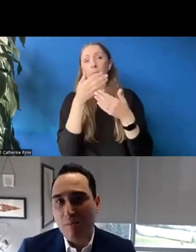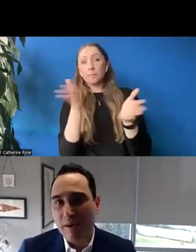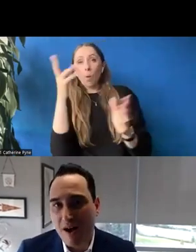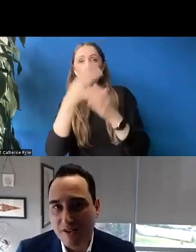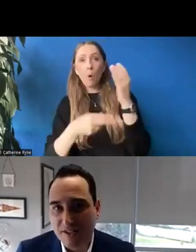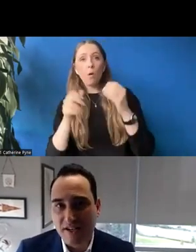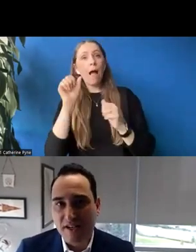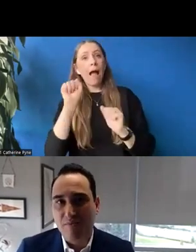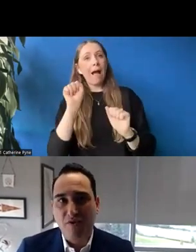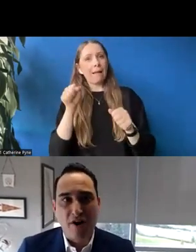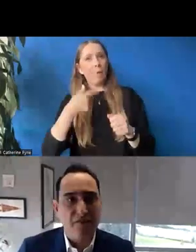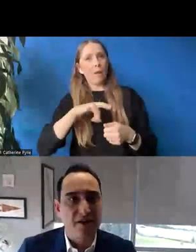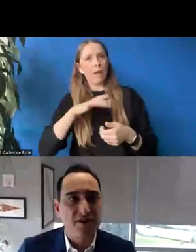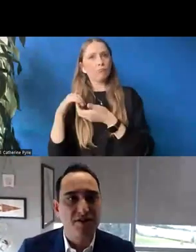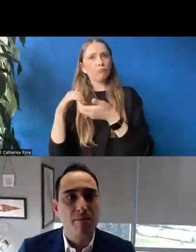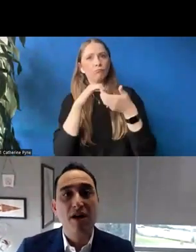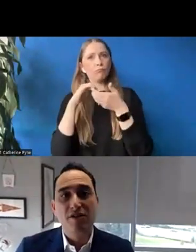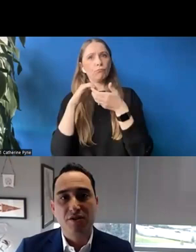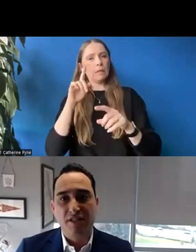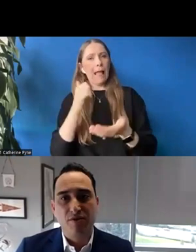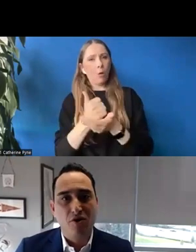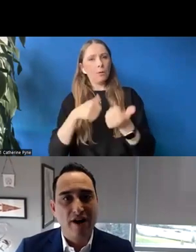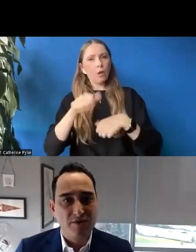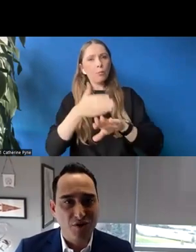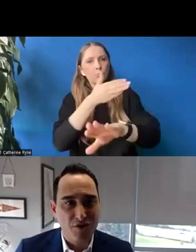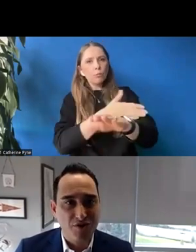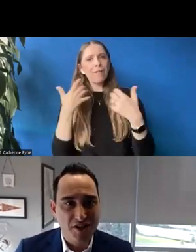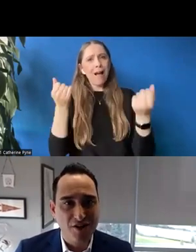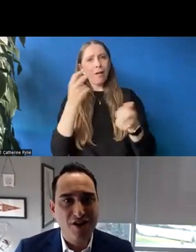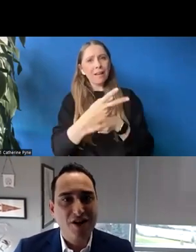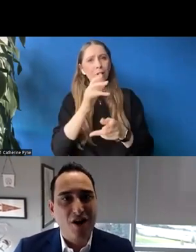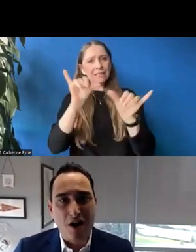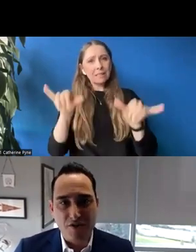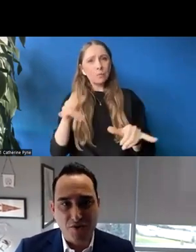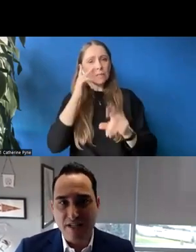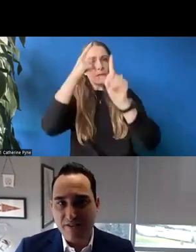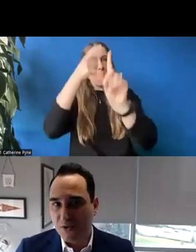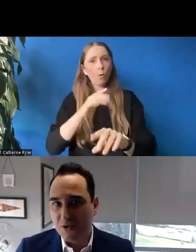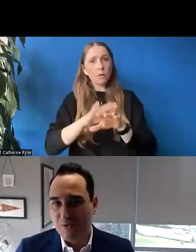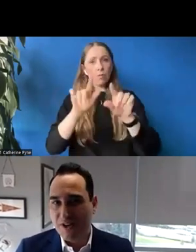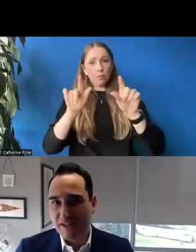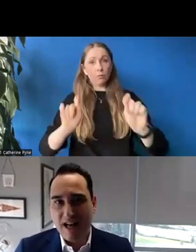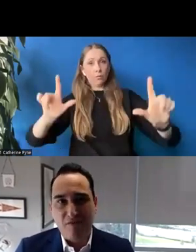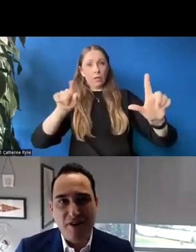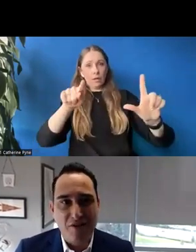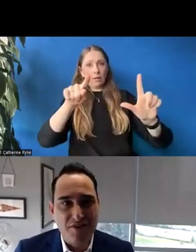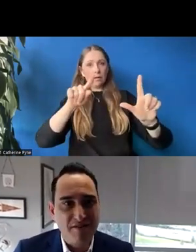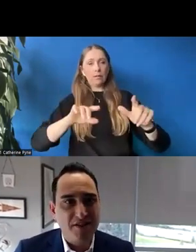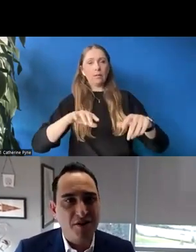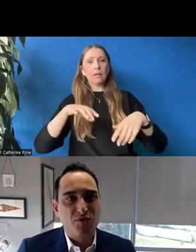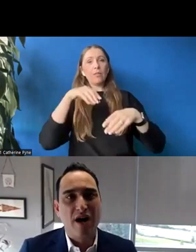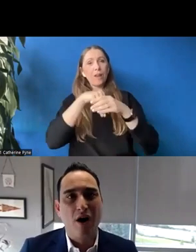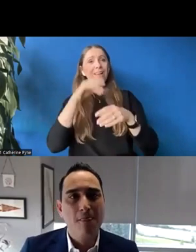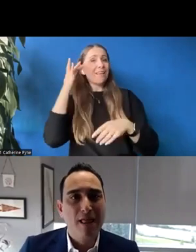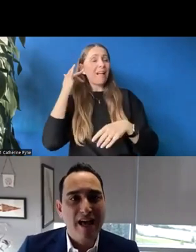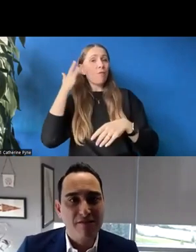in implement policies that can improve our healthcare system? You'll see the program's goals here on the screen. These are enumerated in California Health and Safety